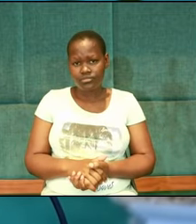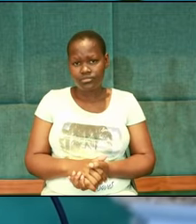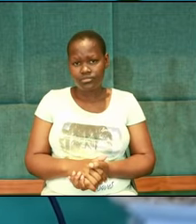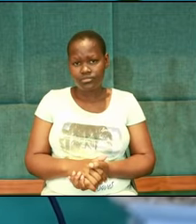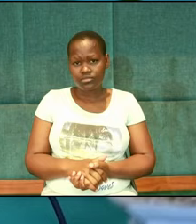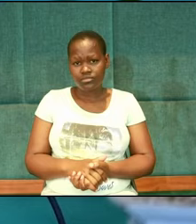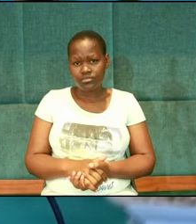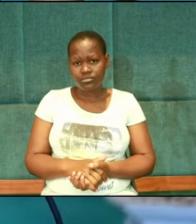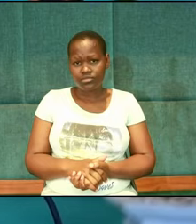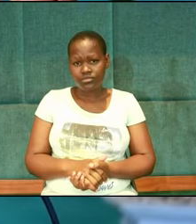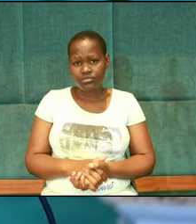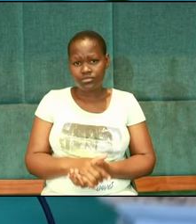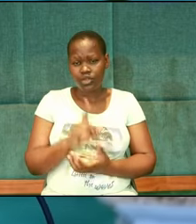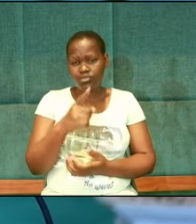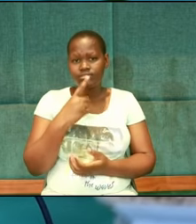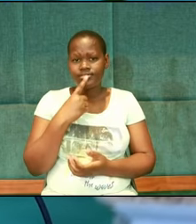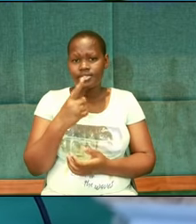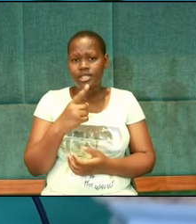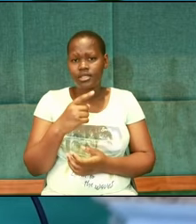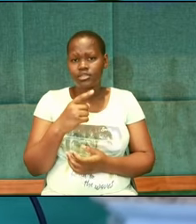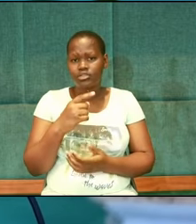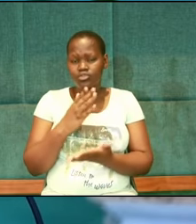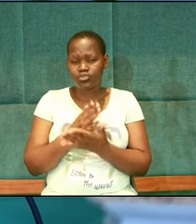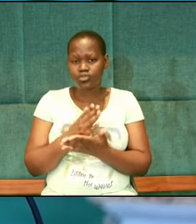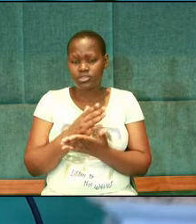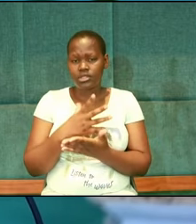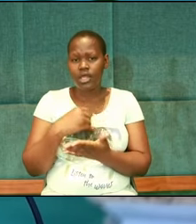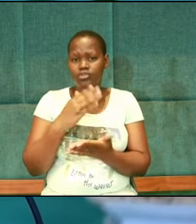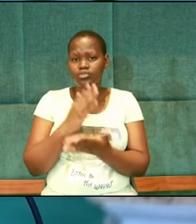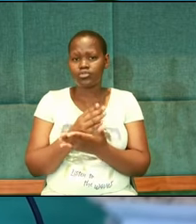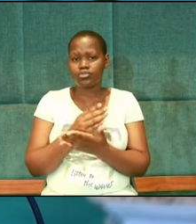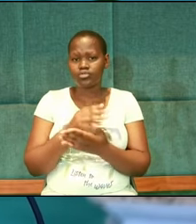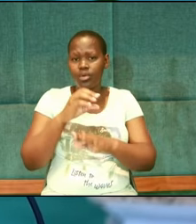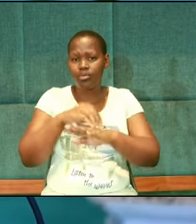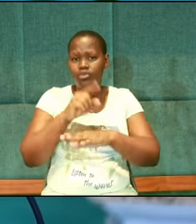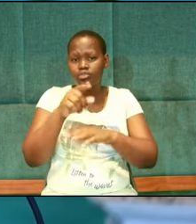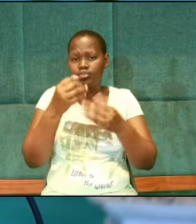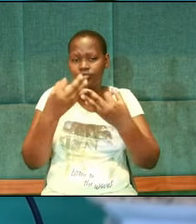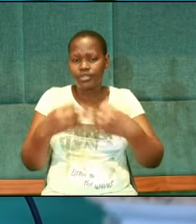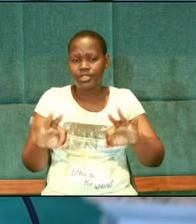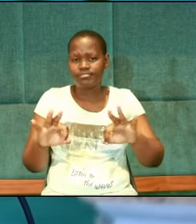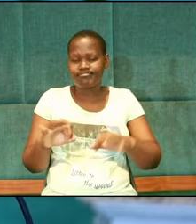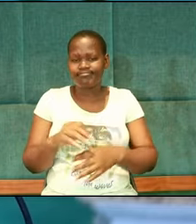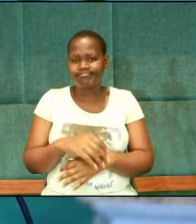truth shall set you free. I feel like making an altar call this evening.